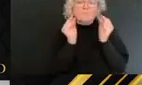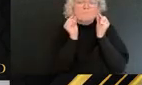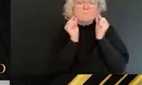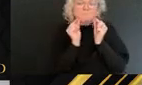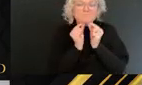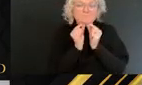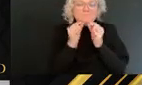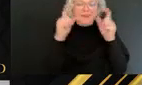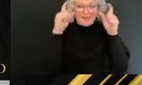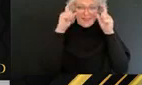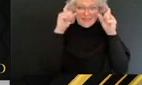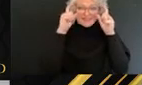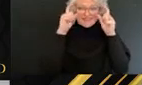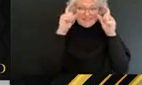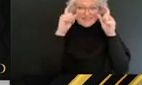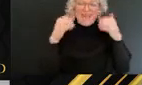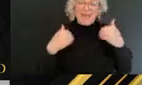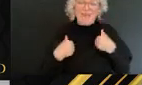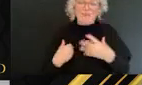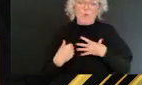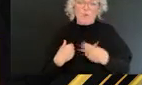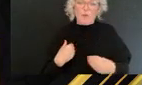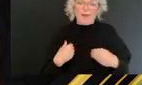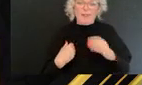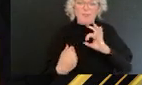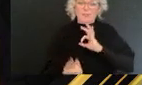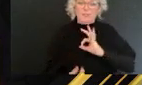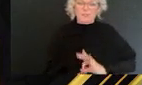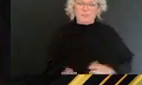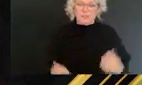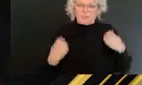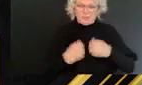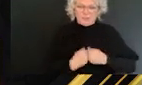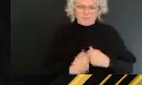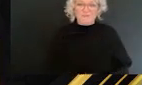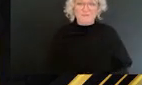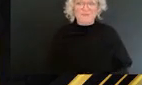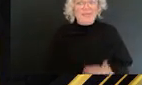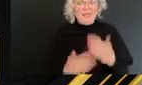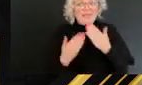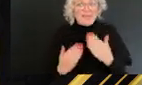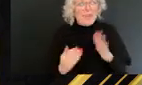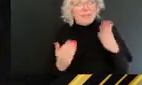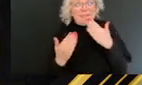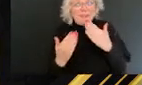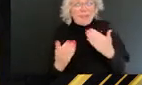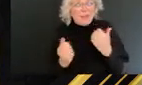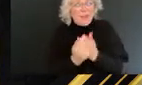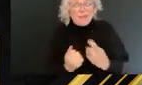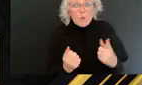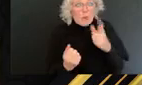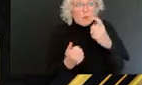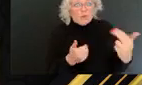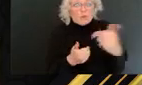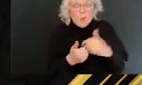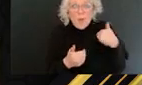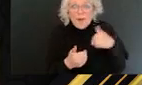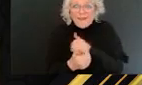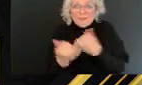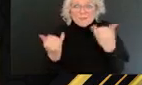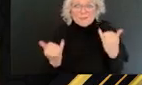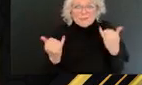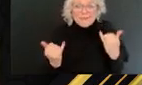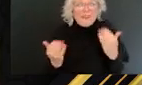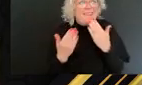beard, eyeglasses, and I'm wearing a white shirt. Thank you so much. I want to thank everyone who's joining us today. Thank you